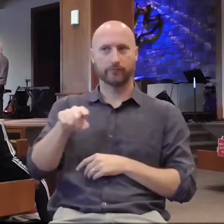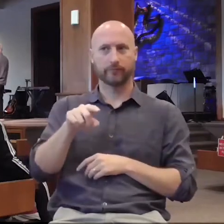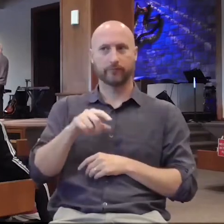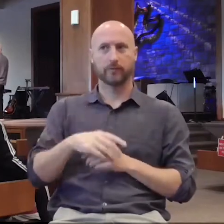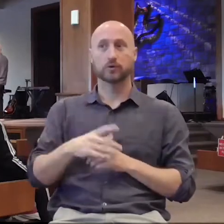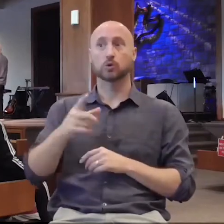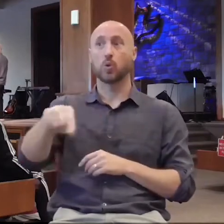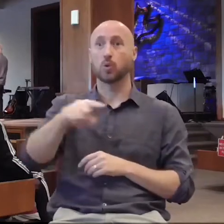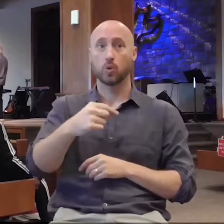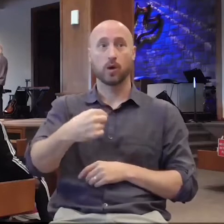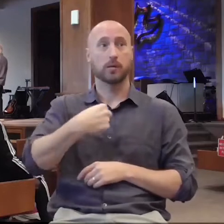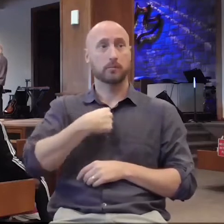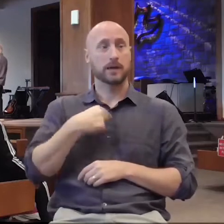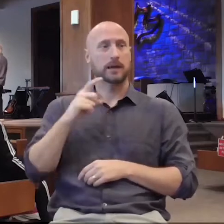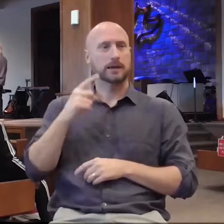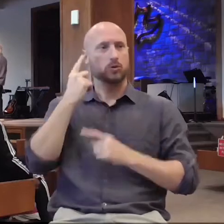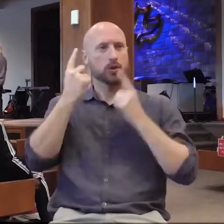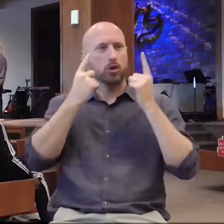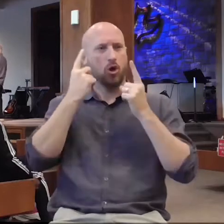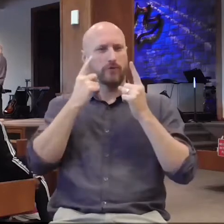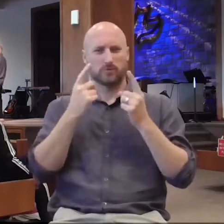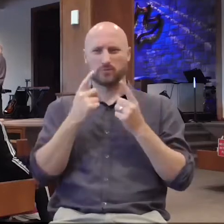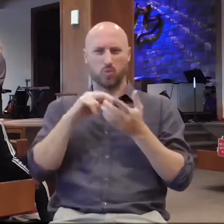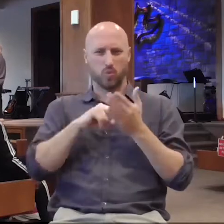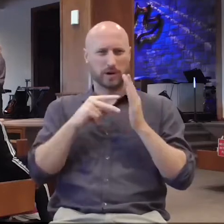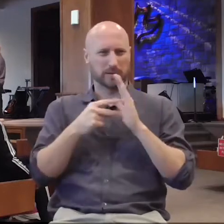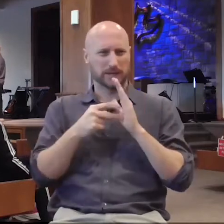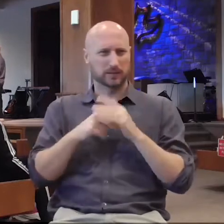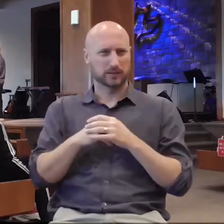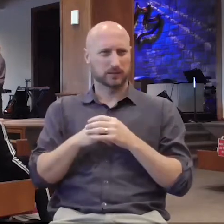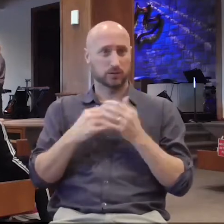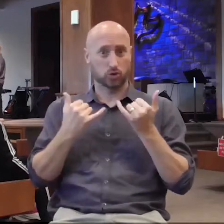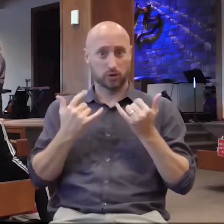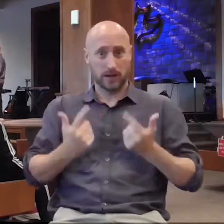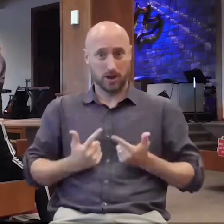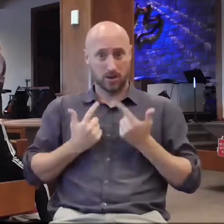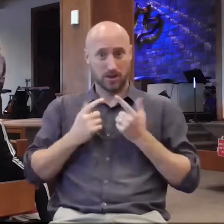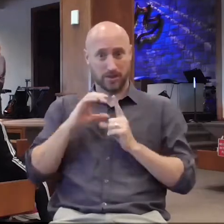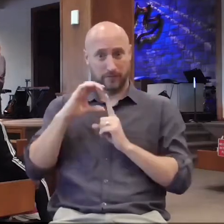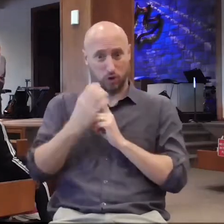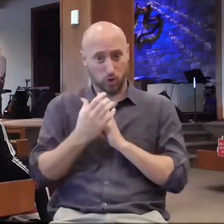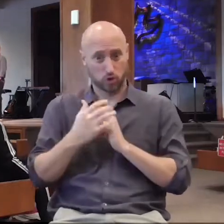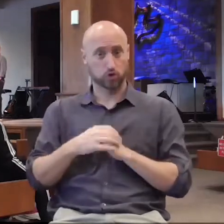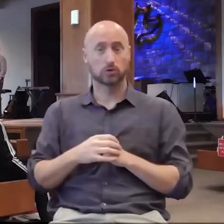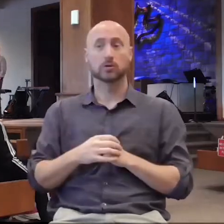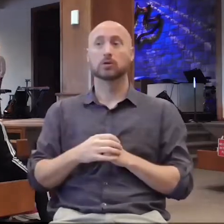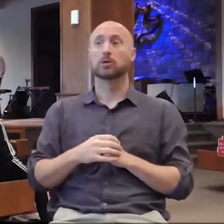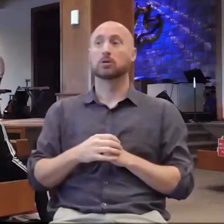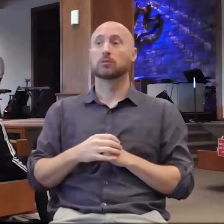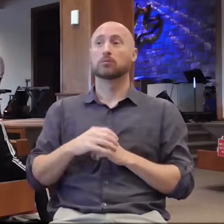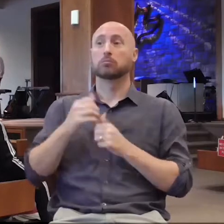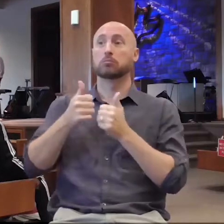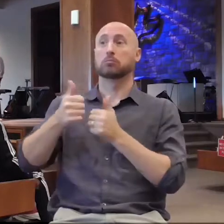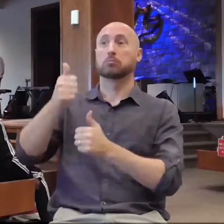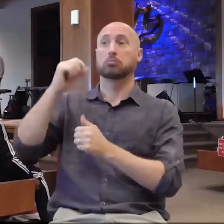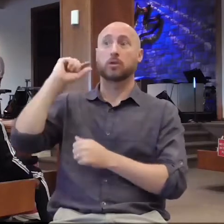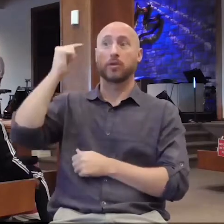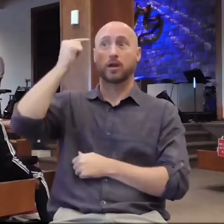thoughtful about that and what it means, because we live in a culture where the governor of the state